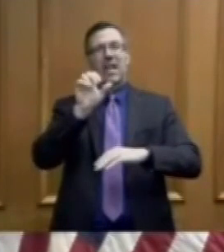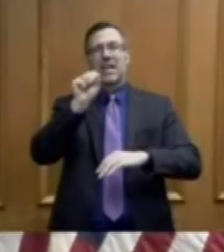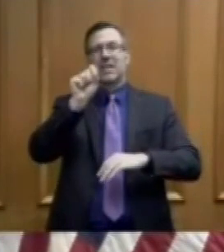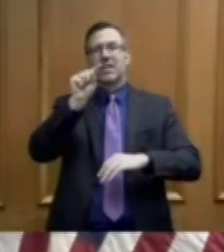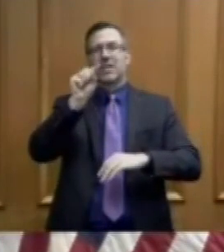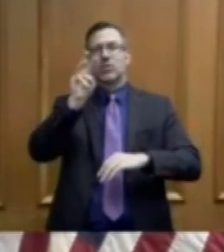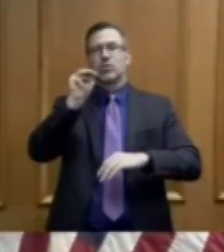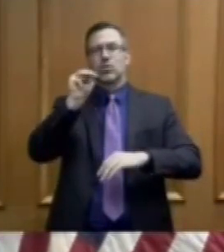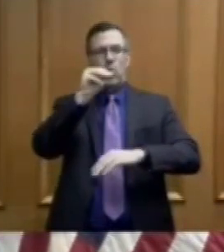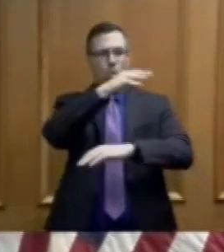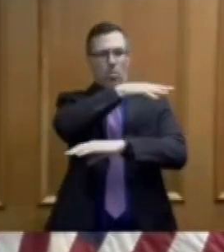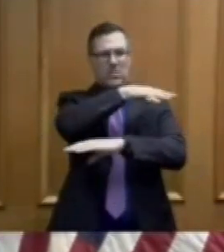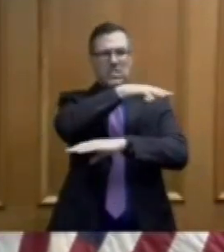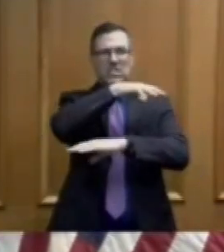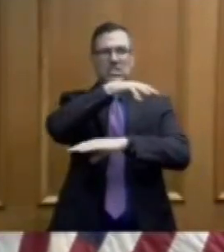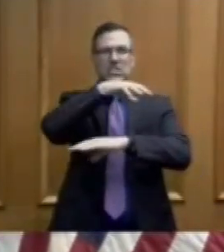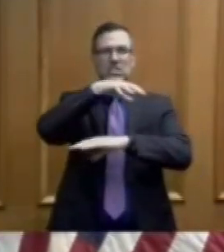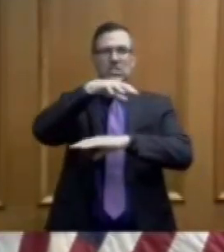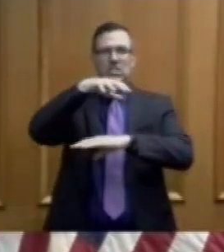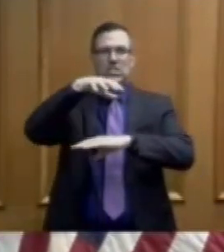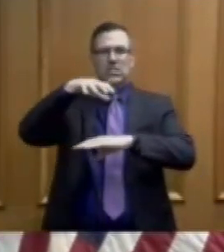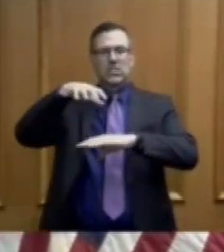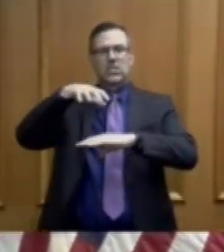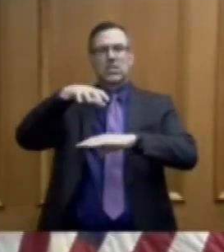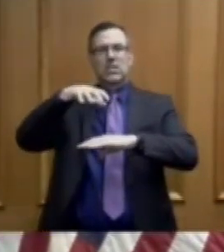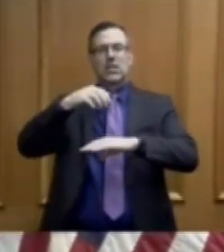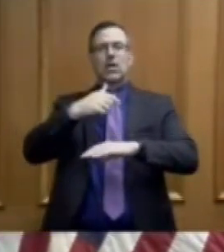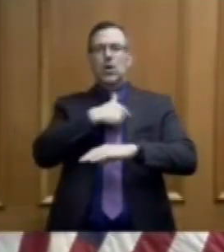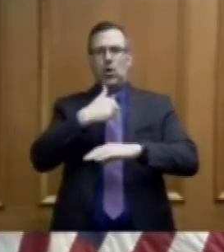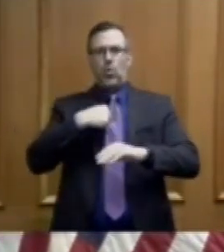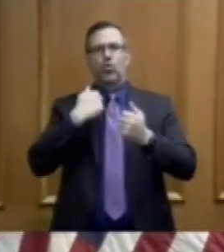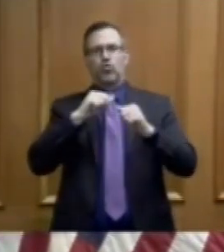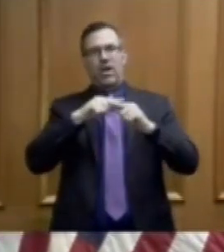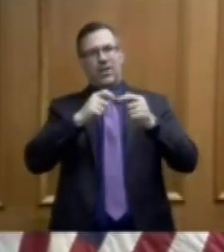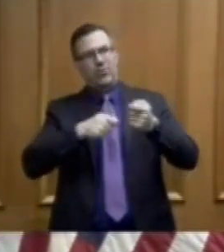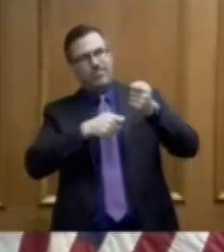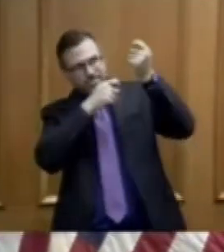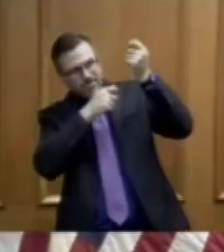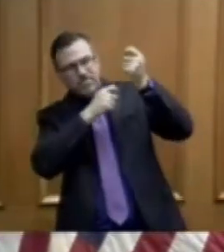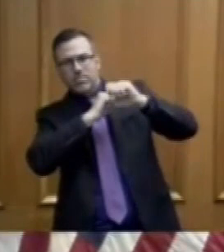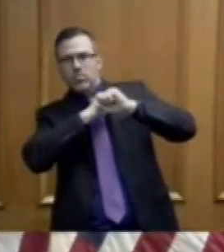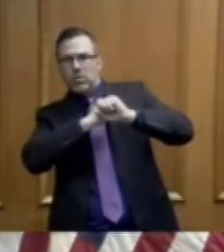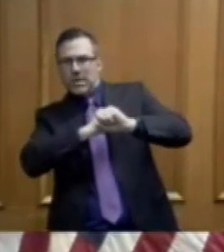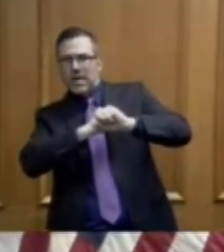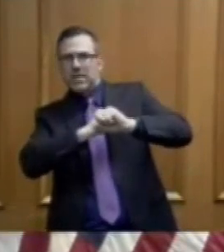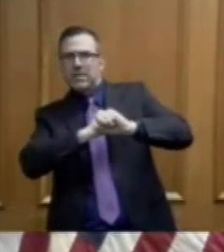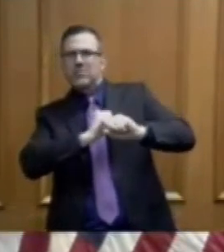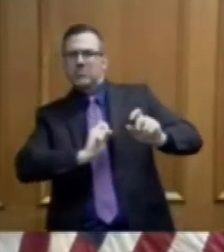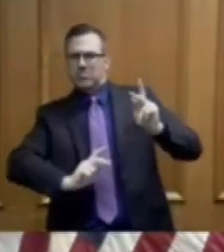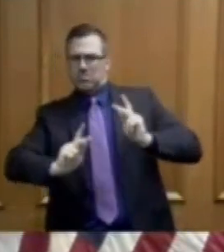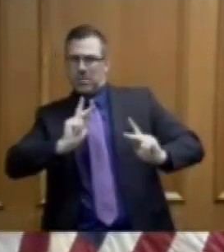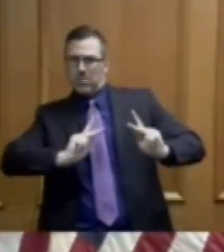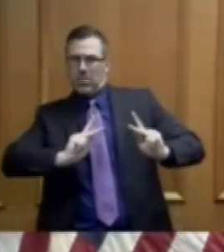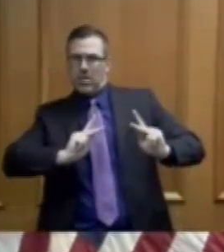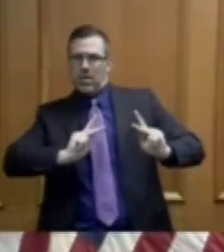everything we can to protect the citizens of Tennessee against the damages of this storm. But be encouraged and be hopeful.